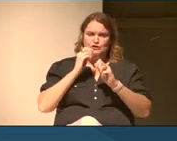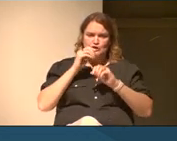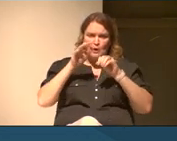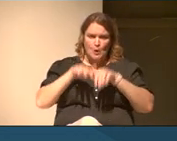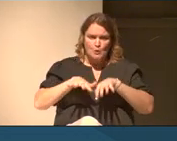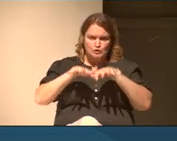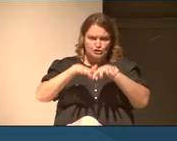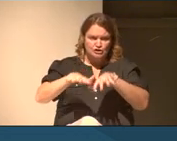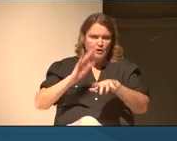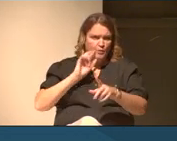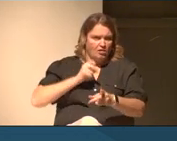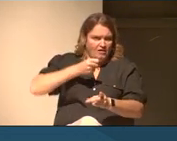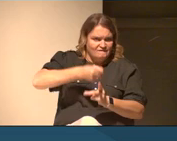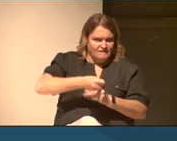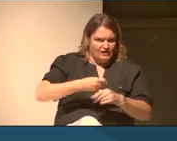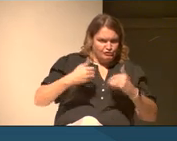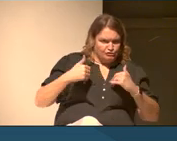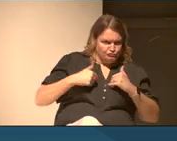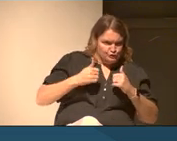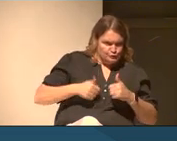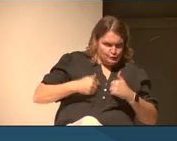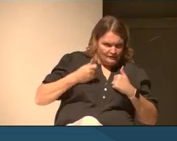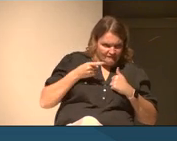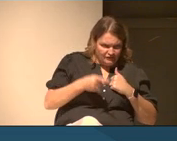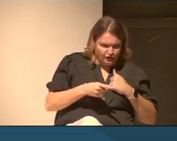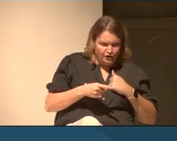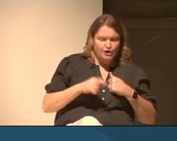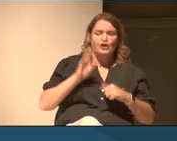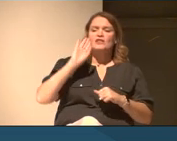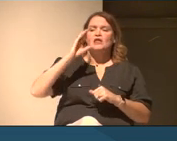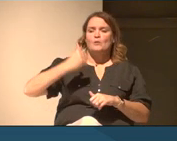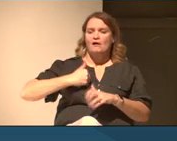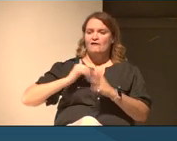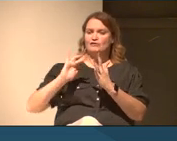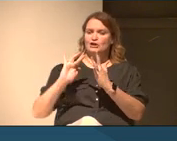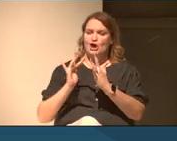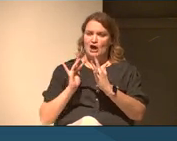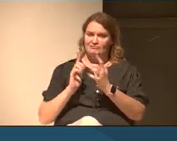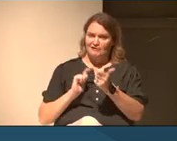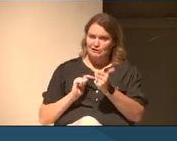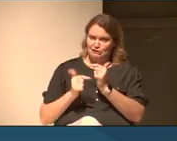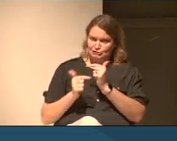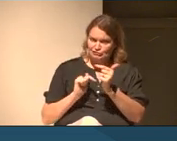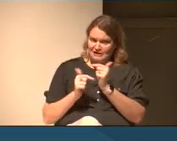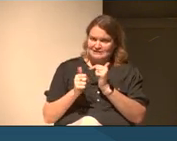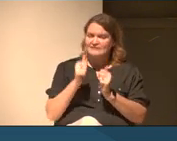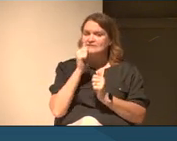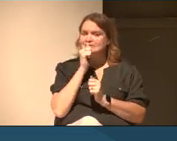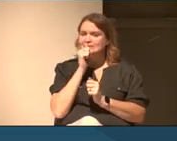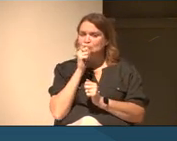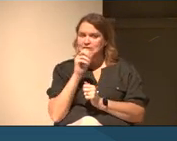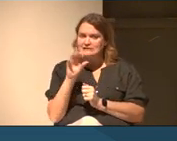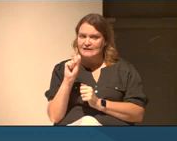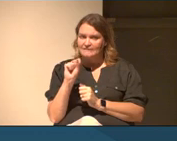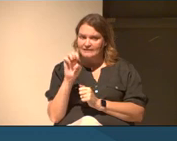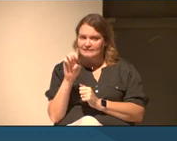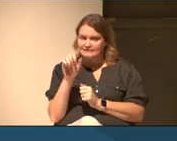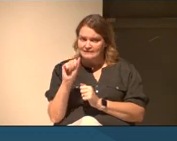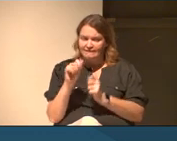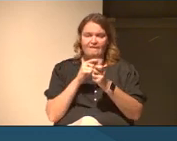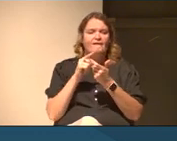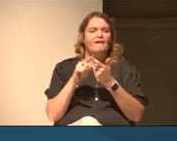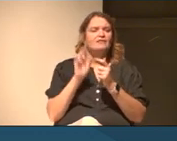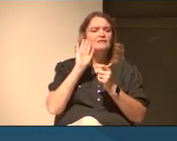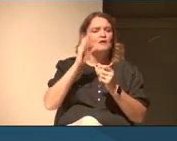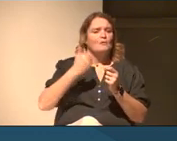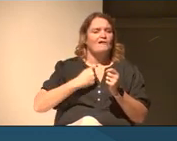creatures that live in the reef. They'll play the online interactive, Secrets of the Sea, and then they'll come back for some reflective questions,